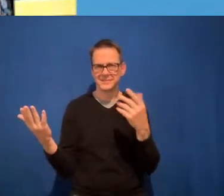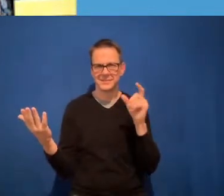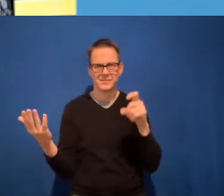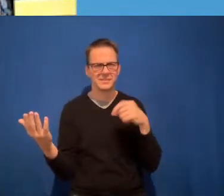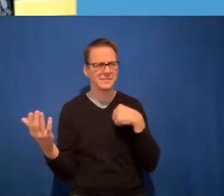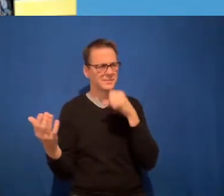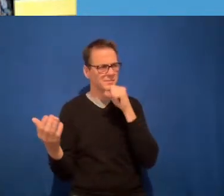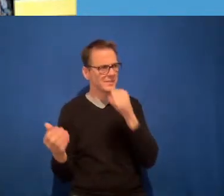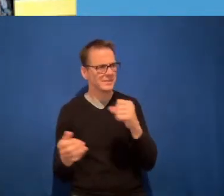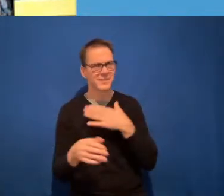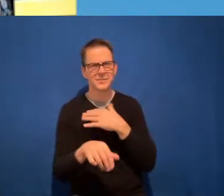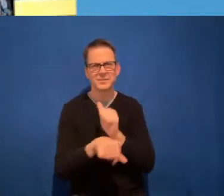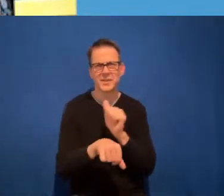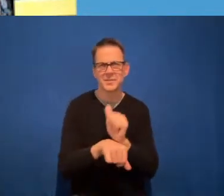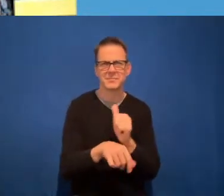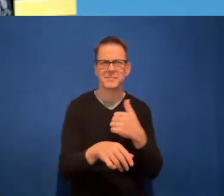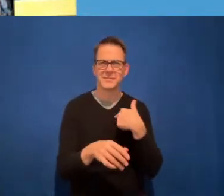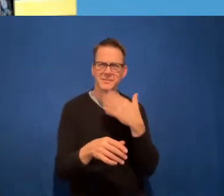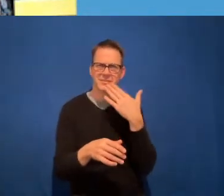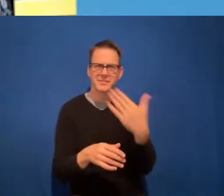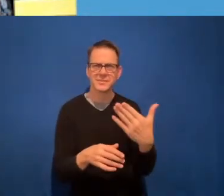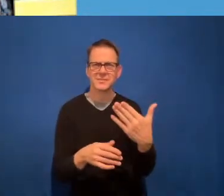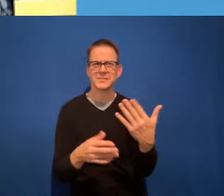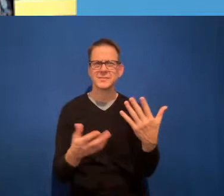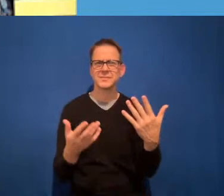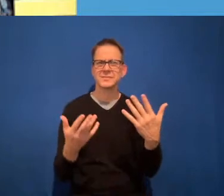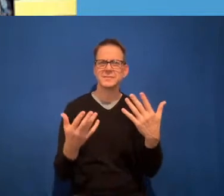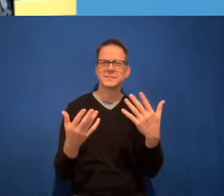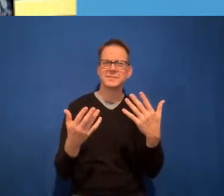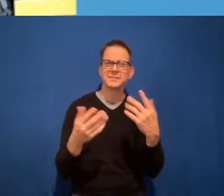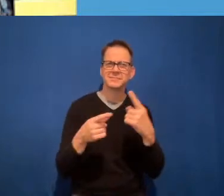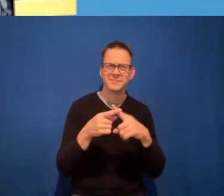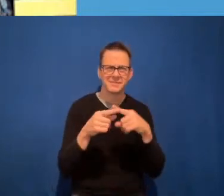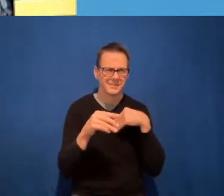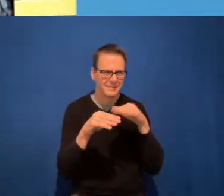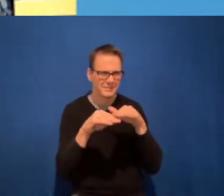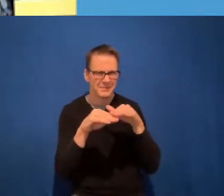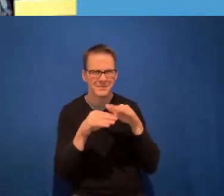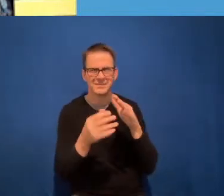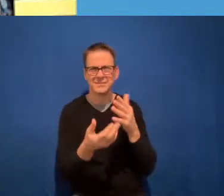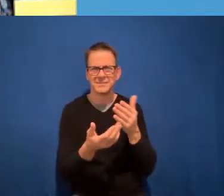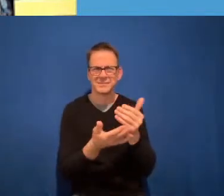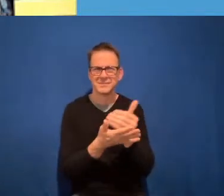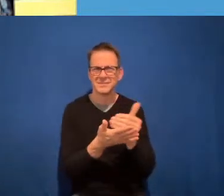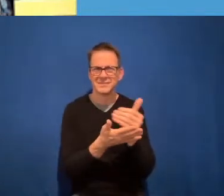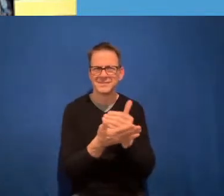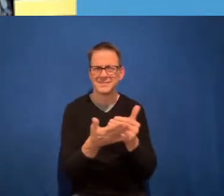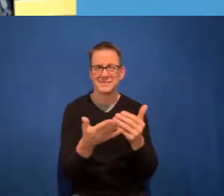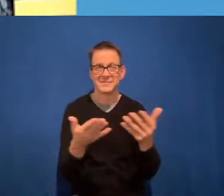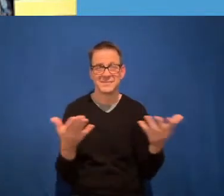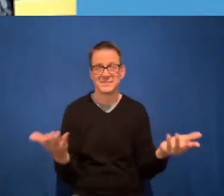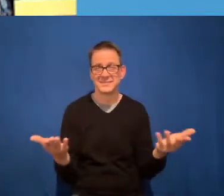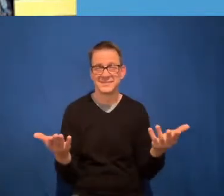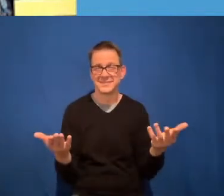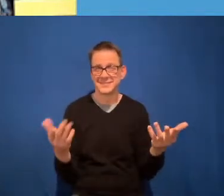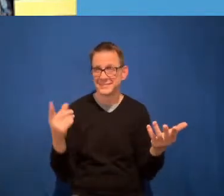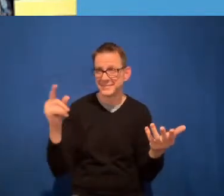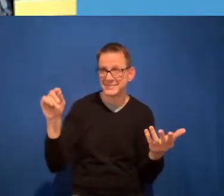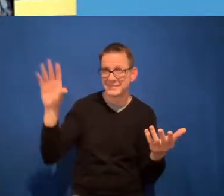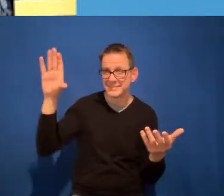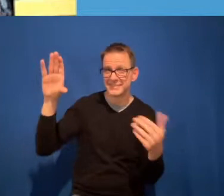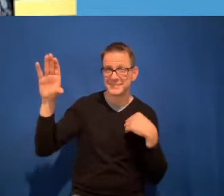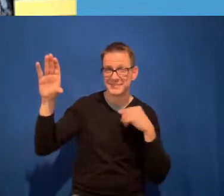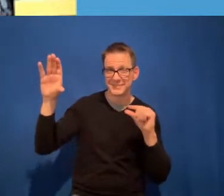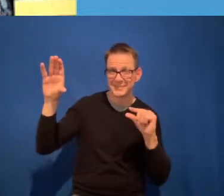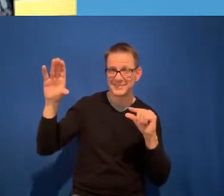working minimum wage with the medical conditions that I've got now, I'd be gone. Like I could never afford it. There'd be no